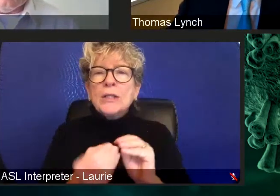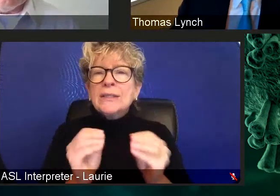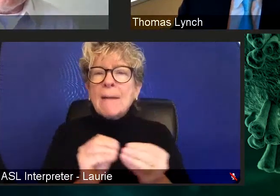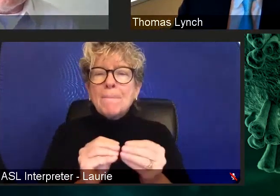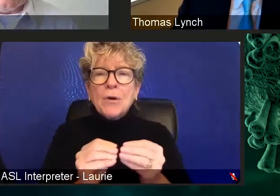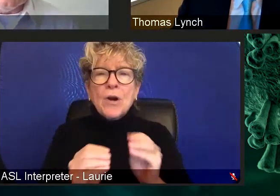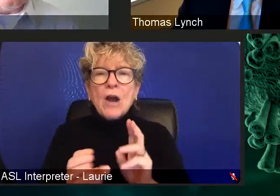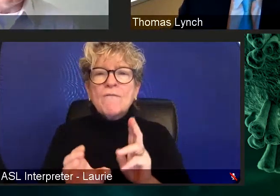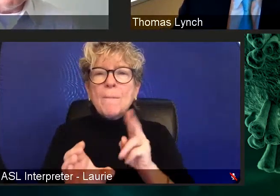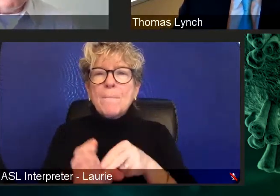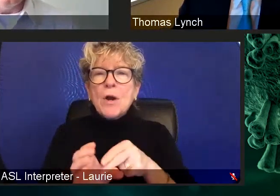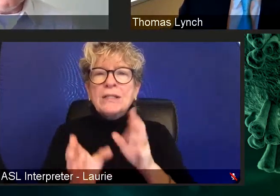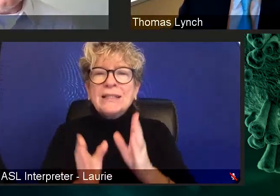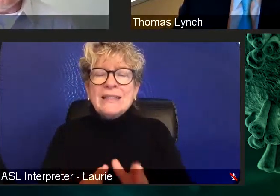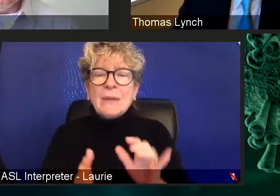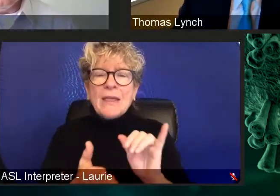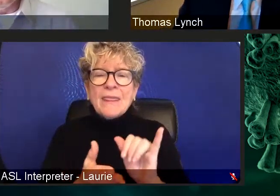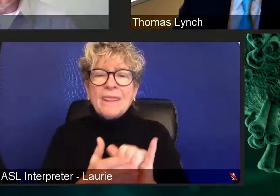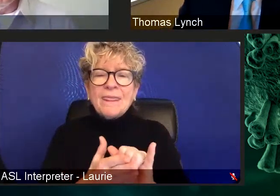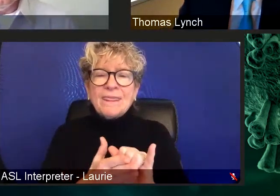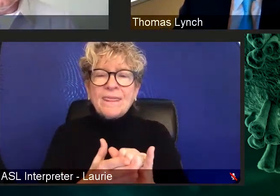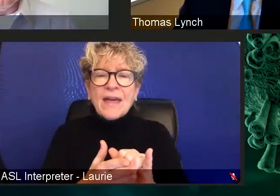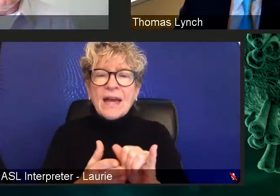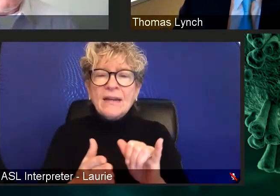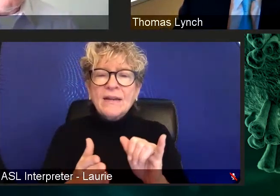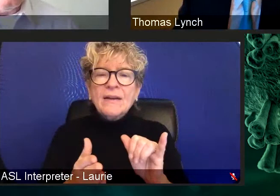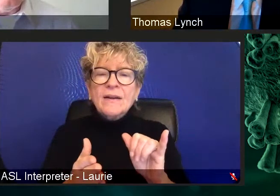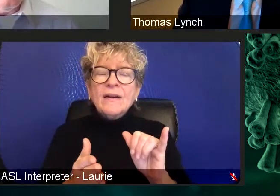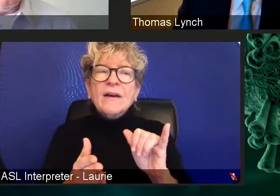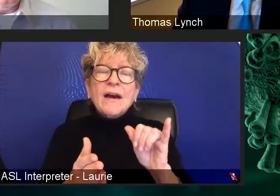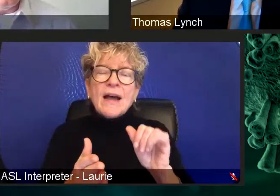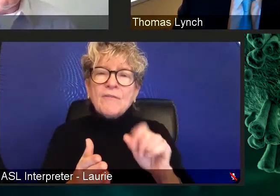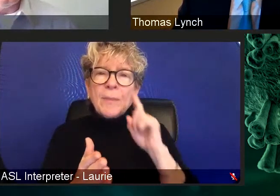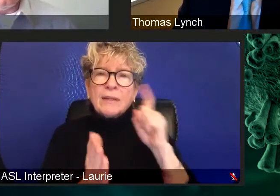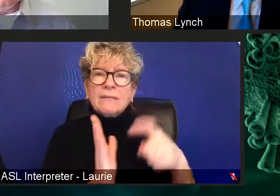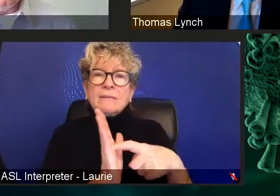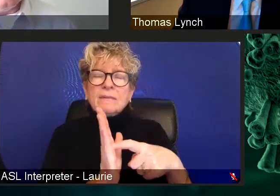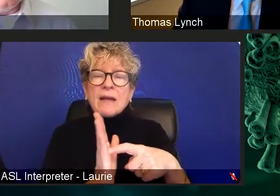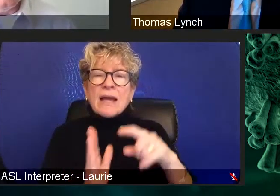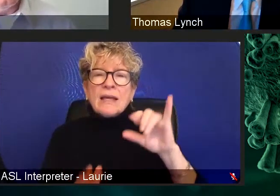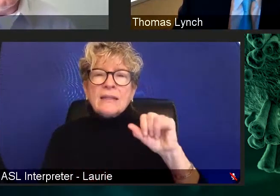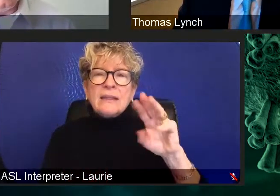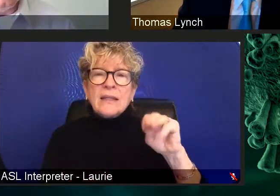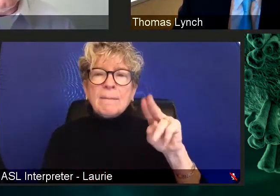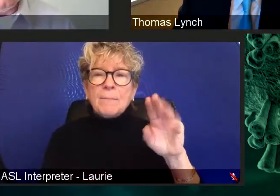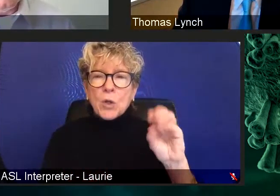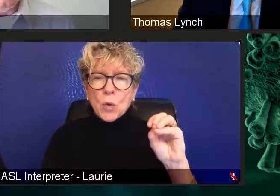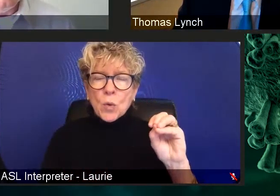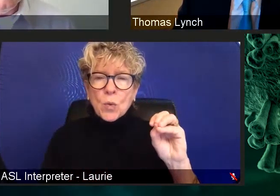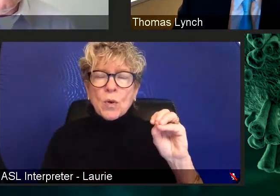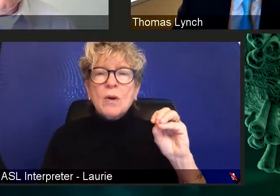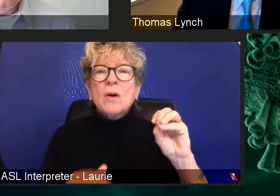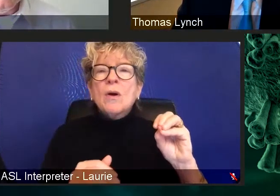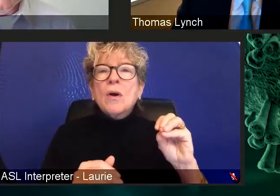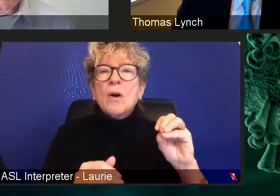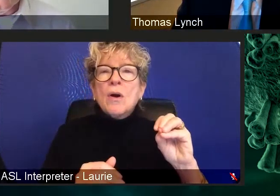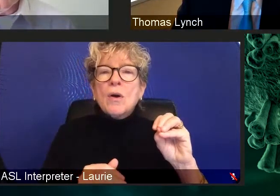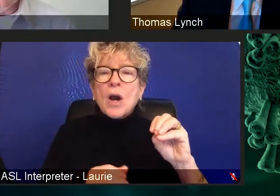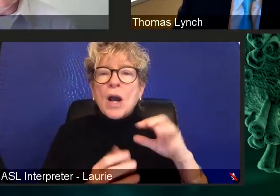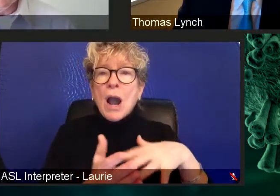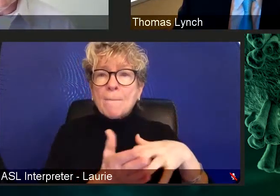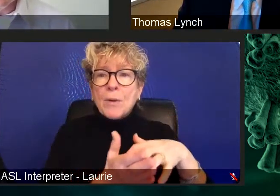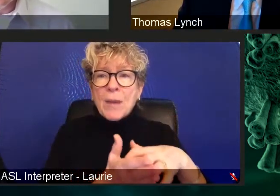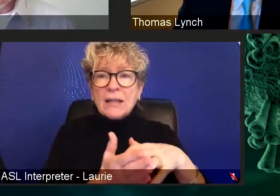are designated and defined as immunocompromised, and in many of the studies that was an exclusion criteria. So we